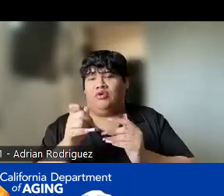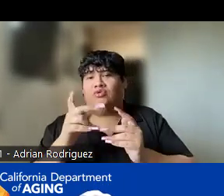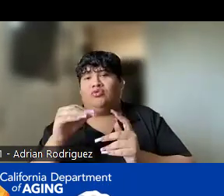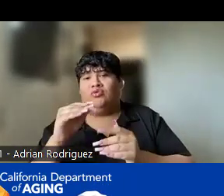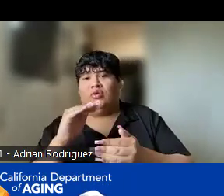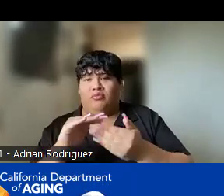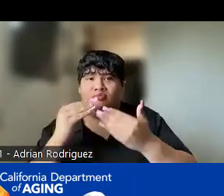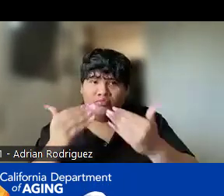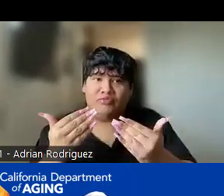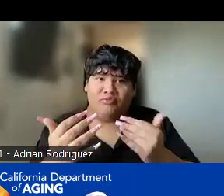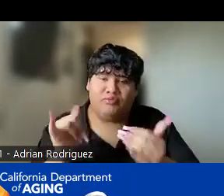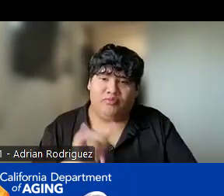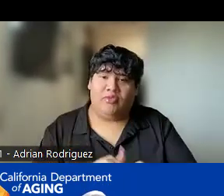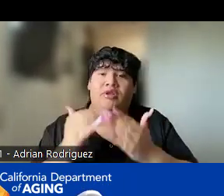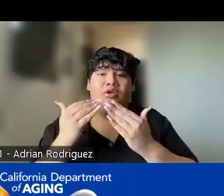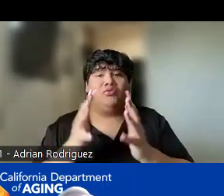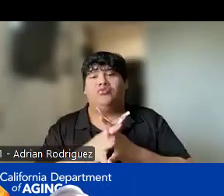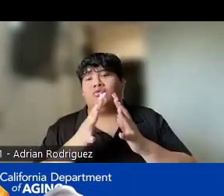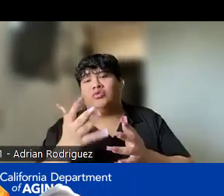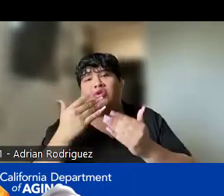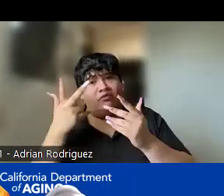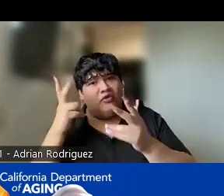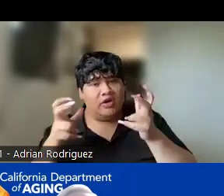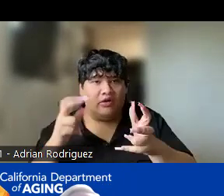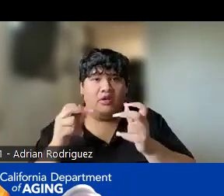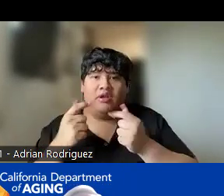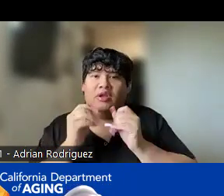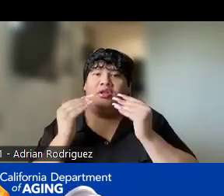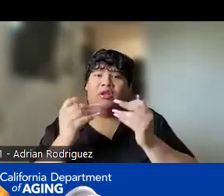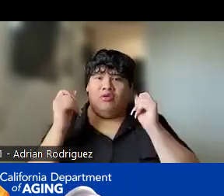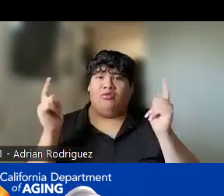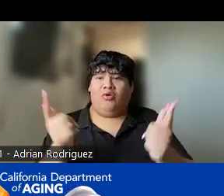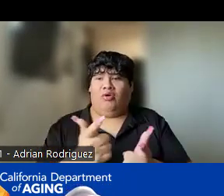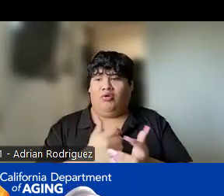that. Thank you so much. I appreciate you all. Thank you, Julie.